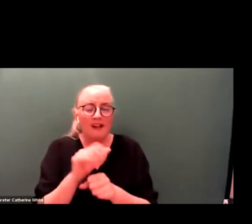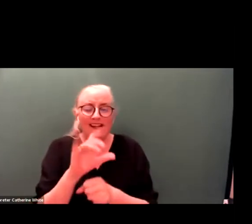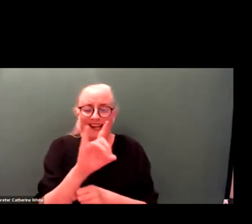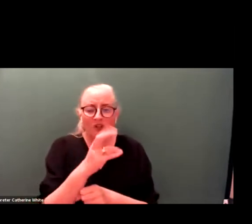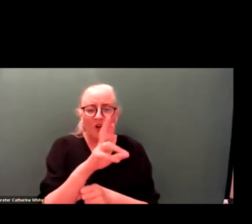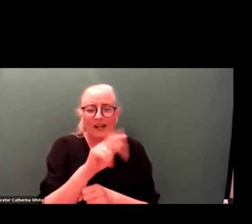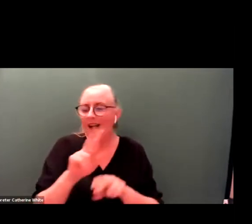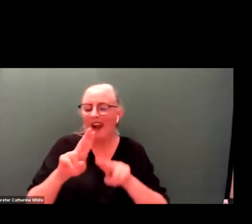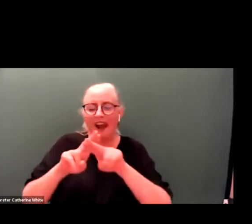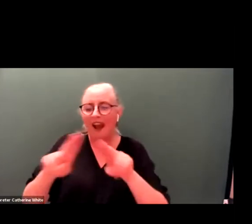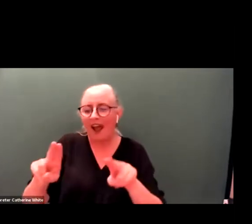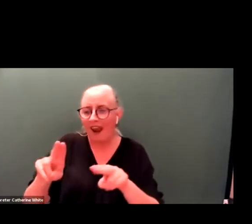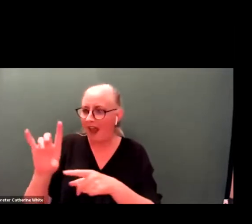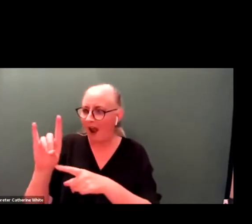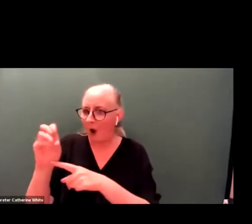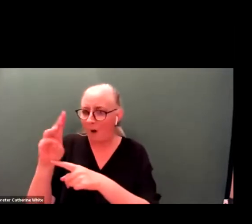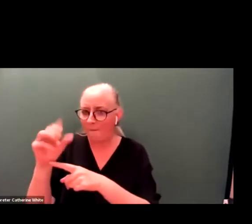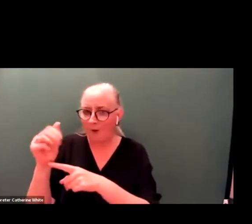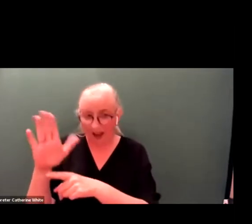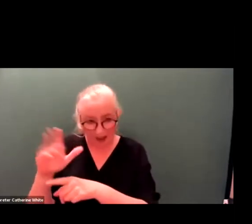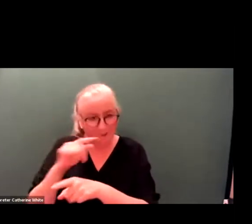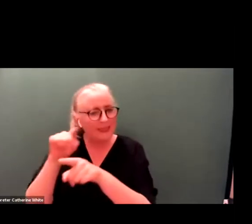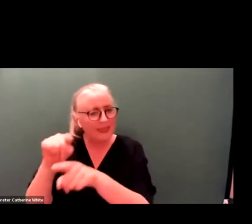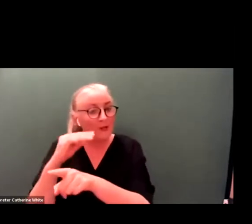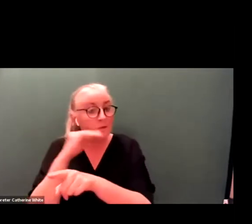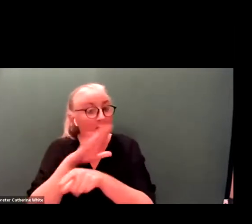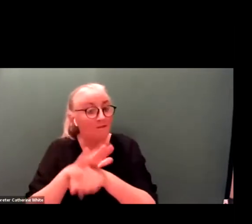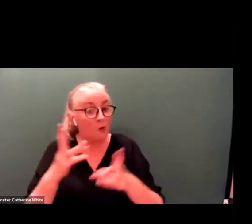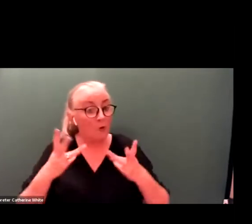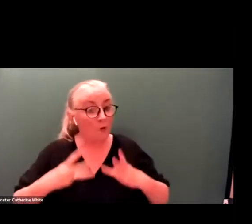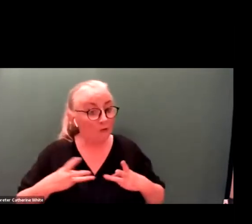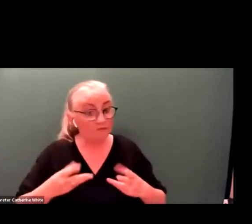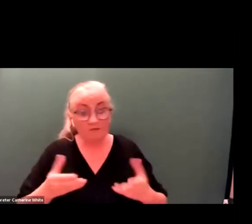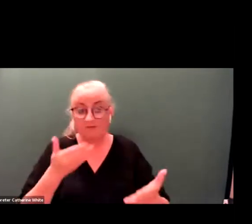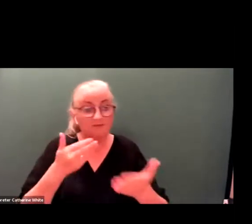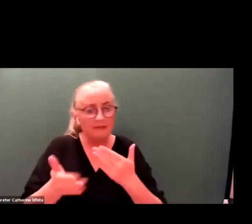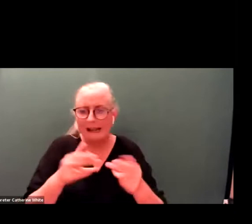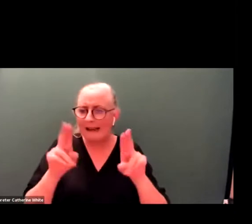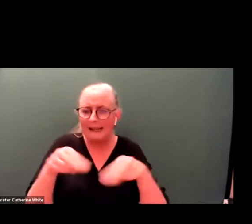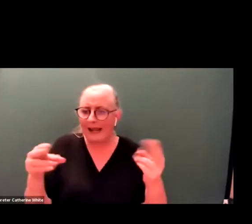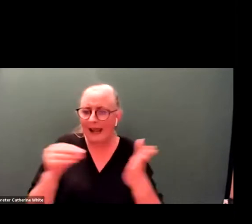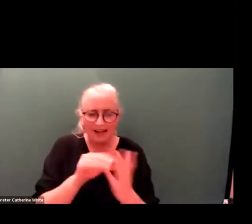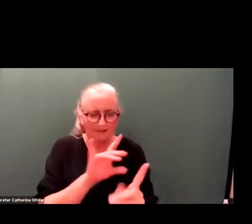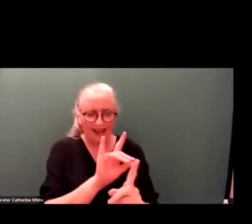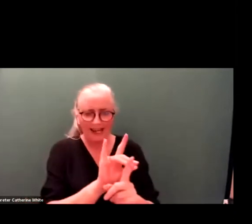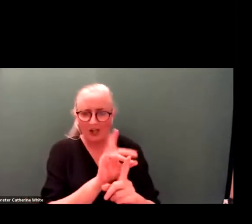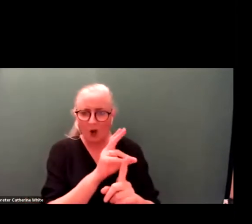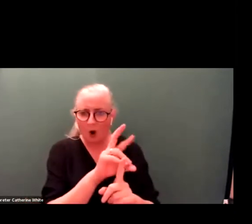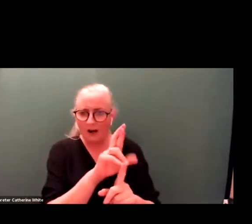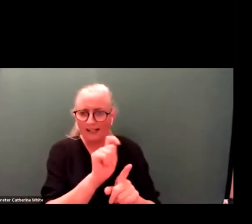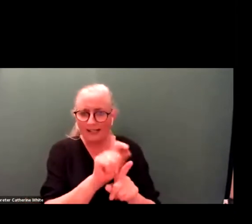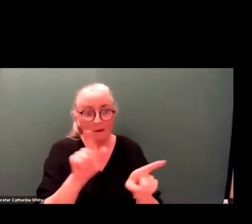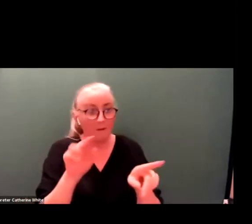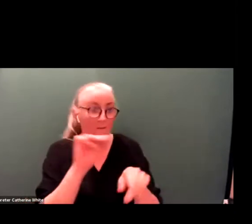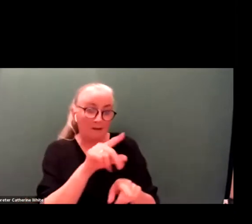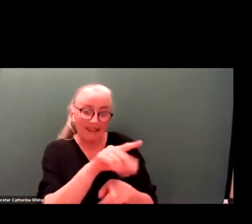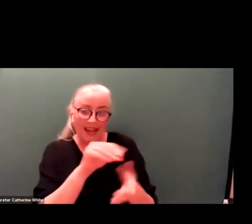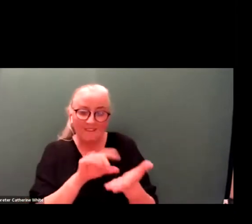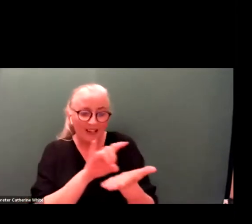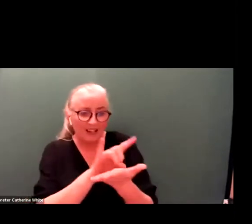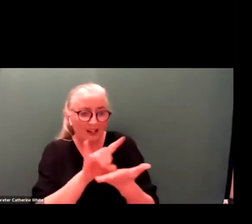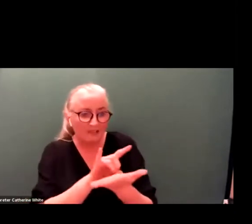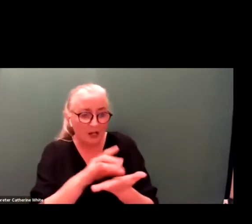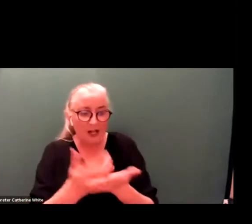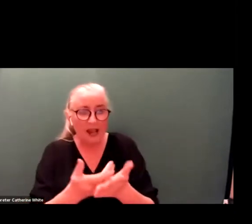options for menopausal women. And this is especially important for women who, for whatever reason, cannot have HRT, such as a history of